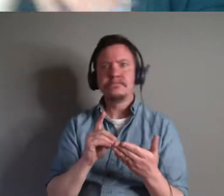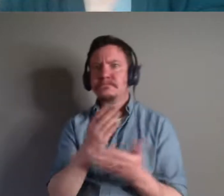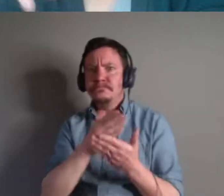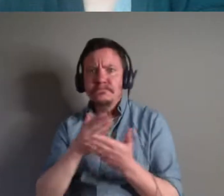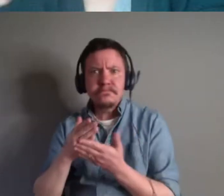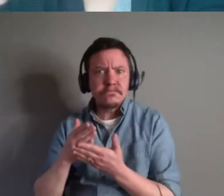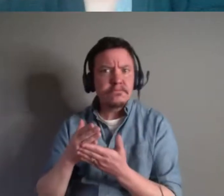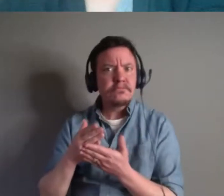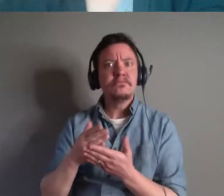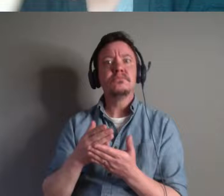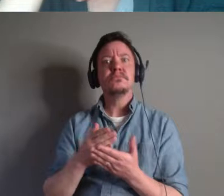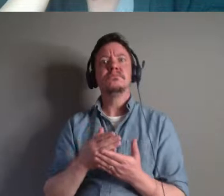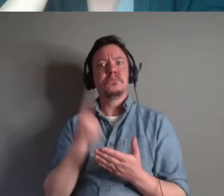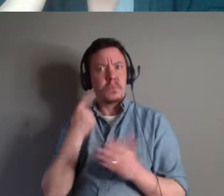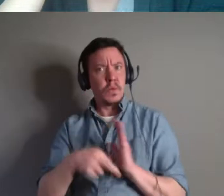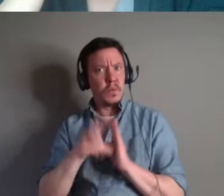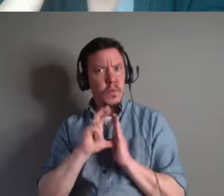elements in these review areas,